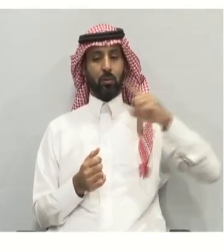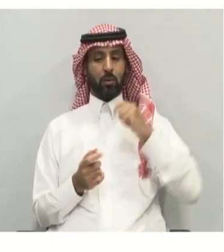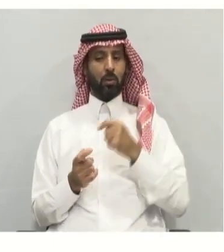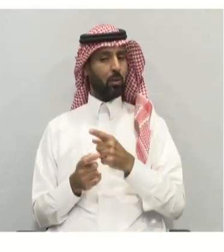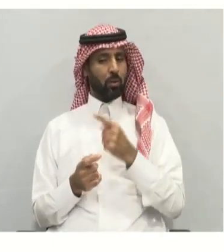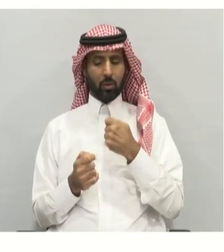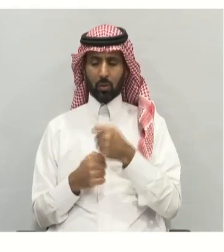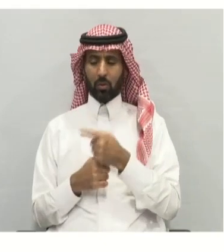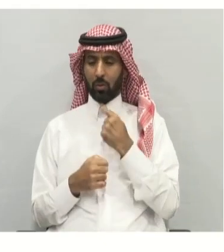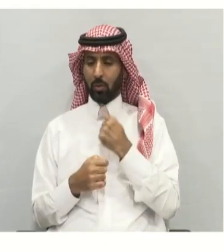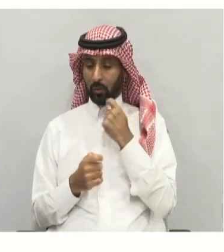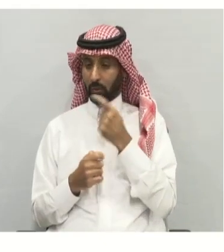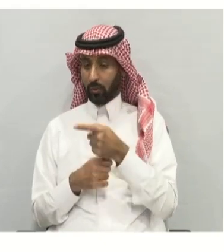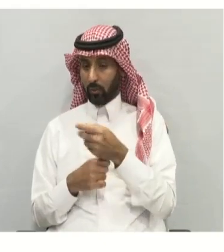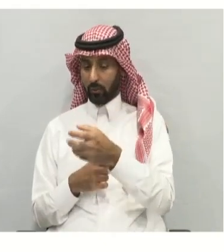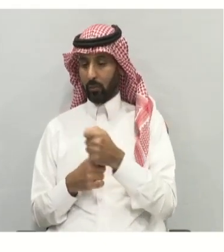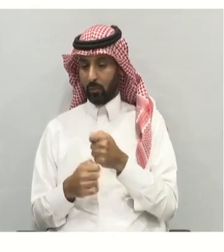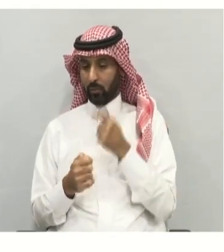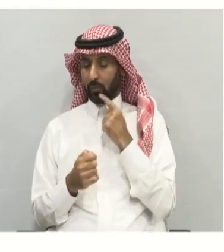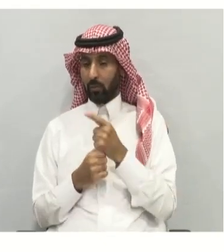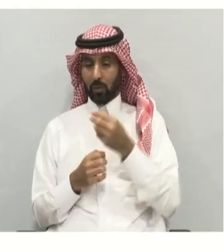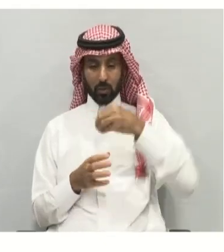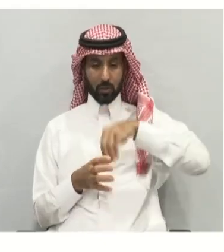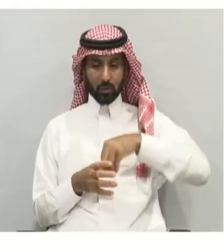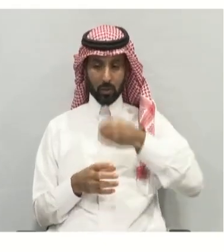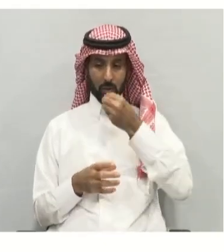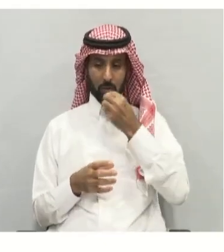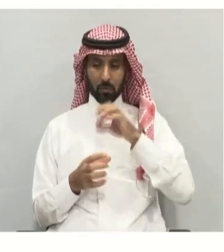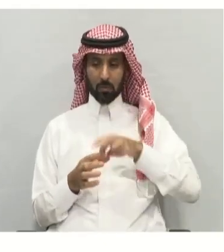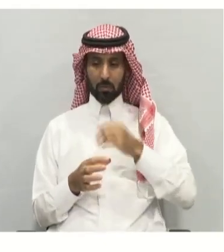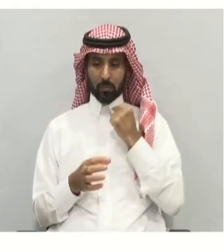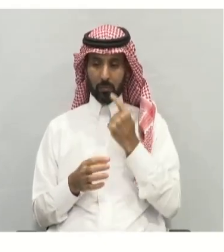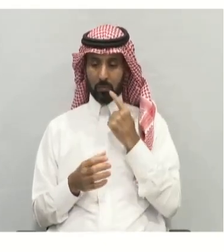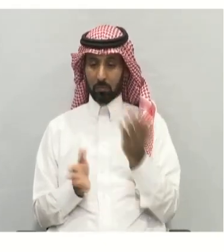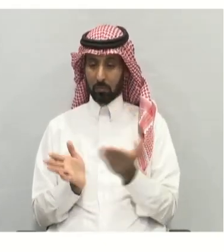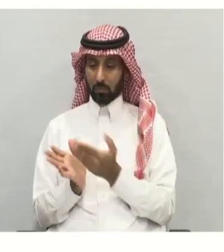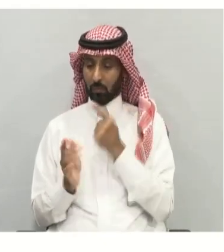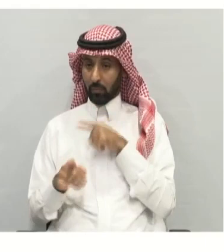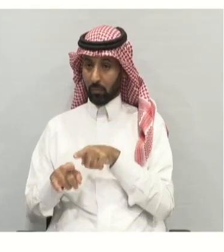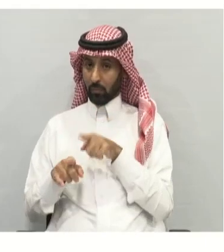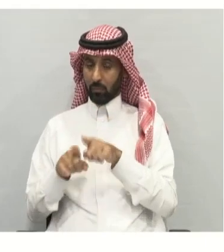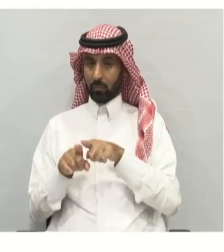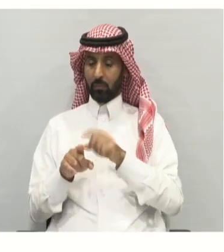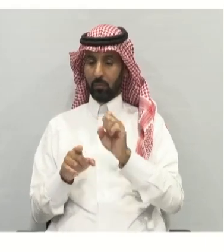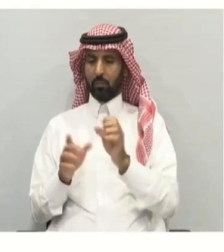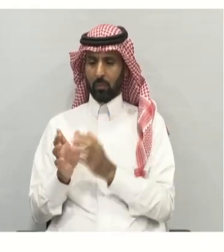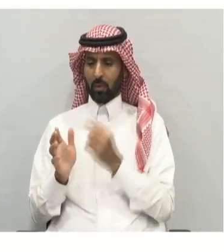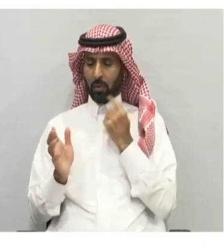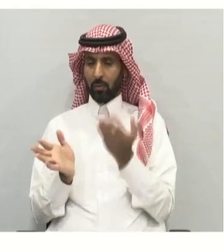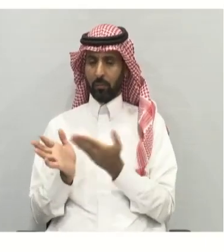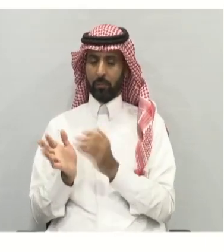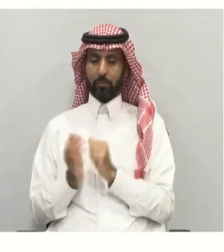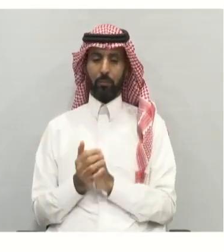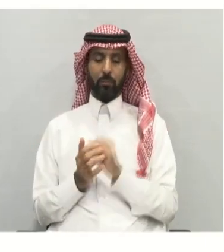for the celebration? We need to buy some snack. And do you want to invite your friend? Yes, I want to